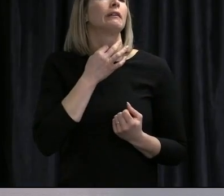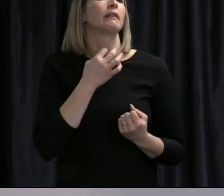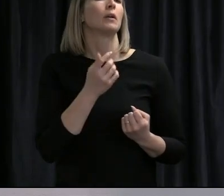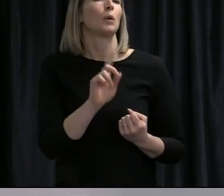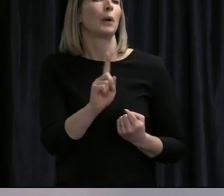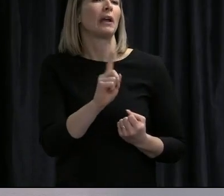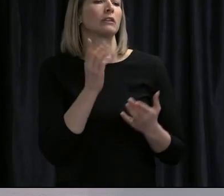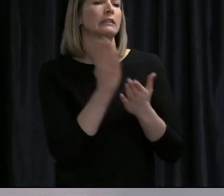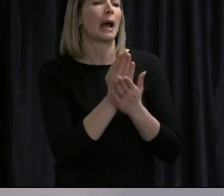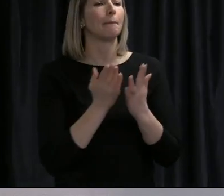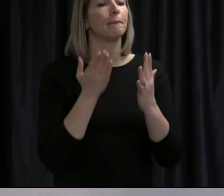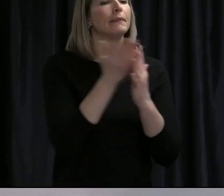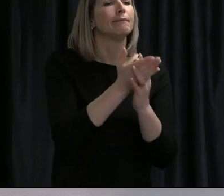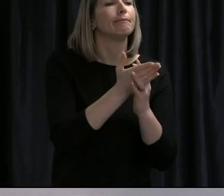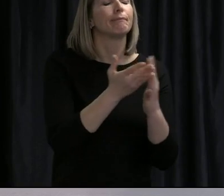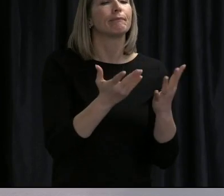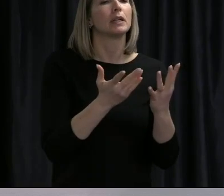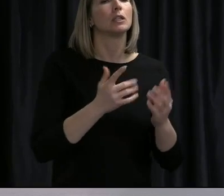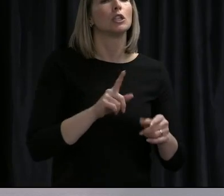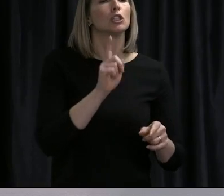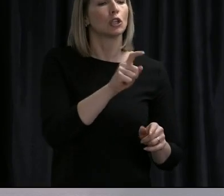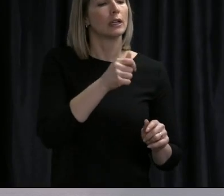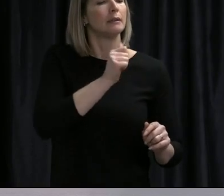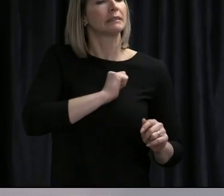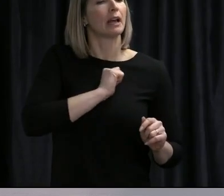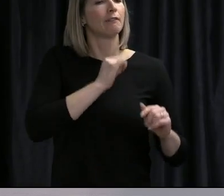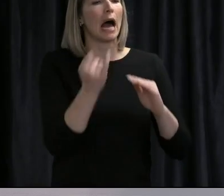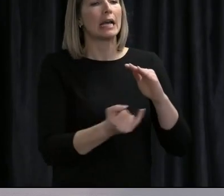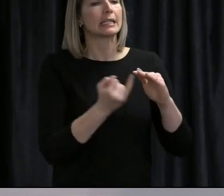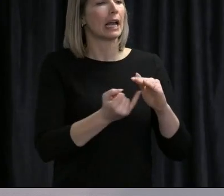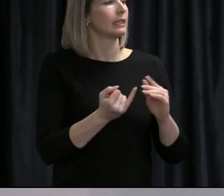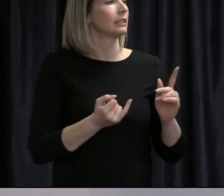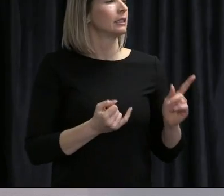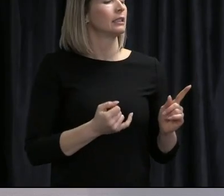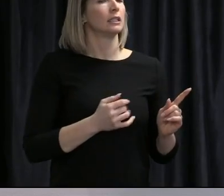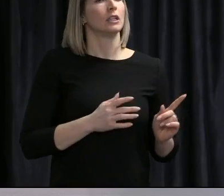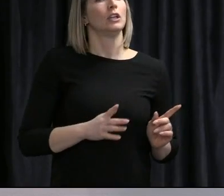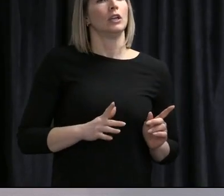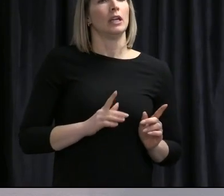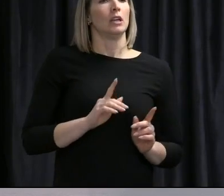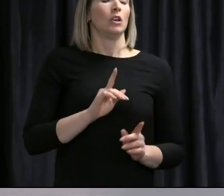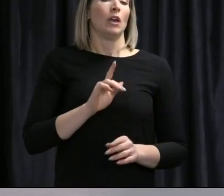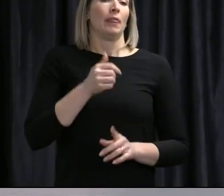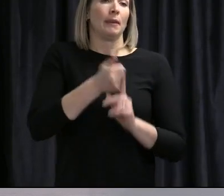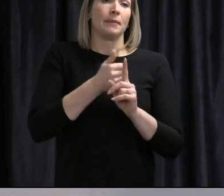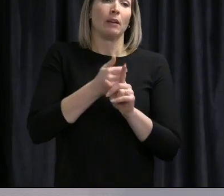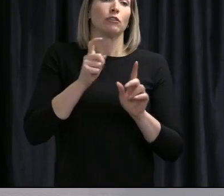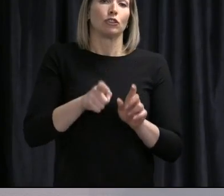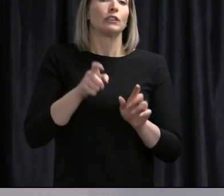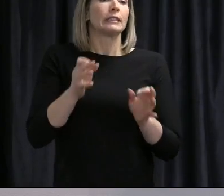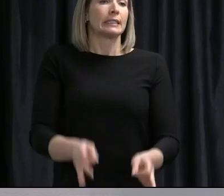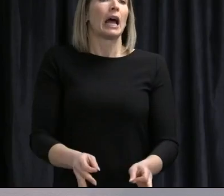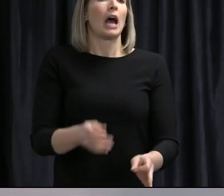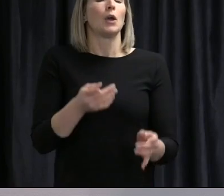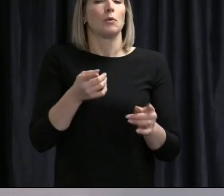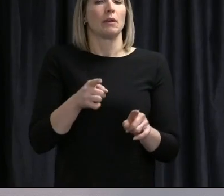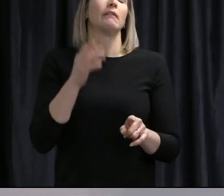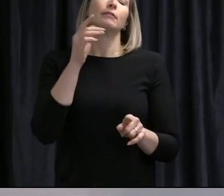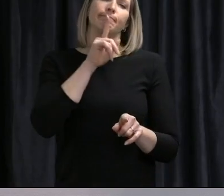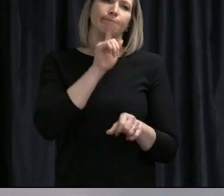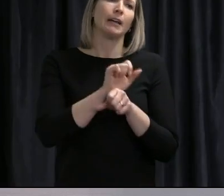the way. At what point should they begin to self-isolate? As soon as it's practically possible. I mean, it is a